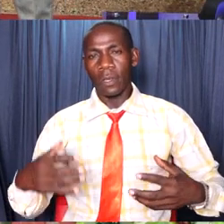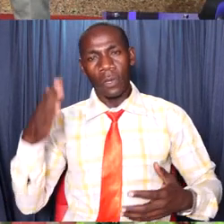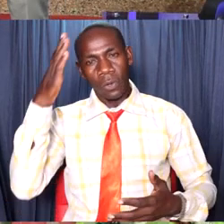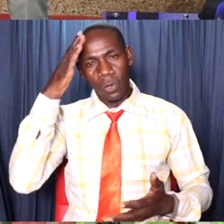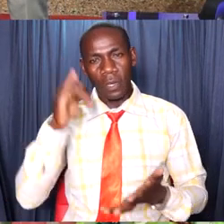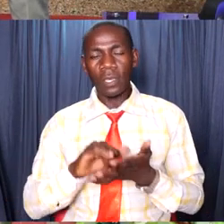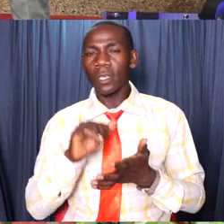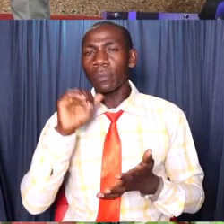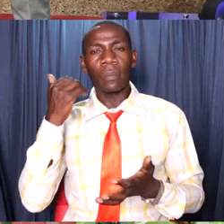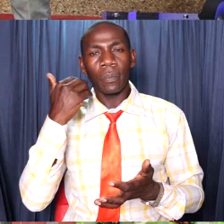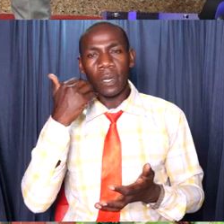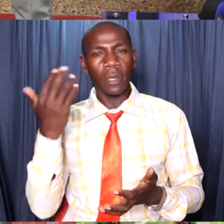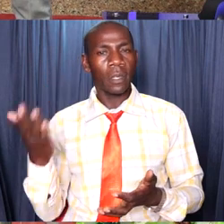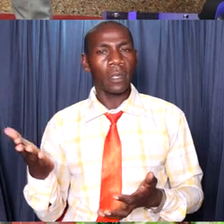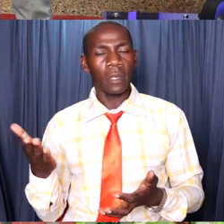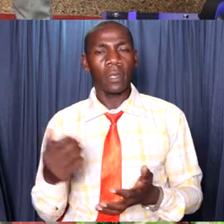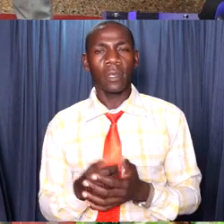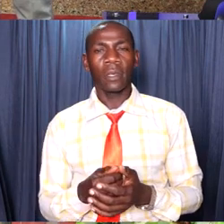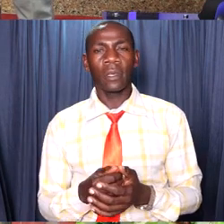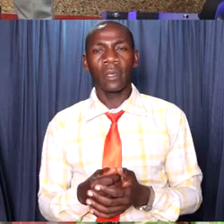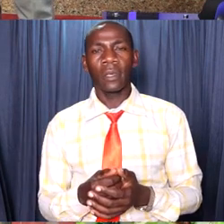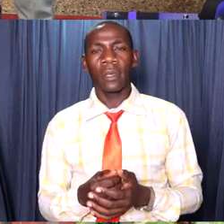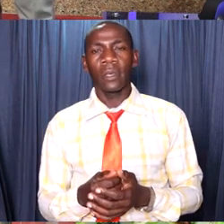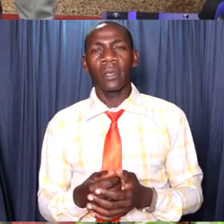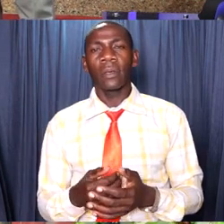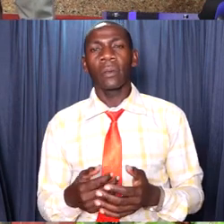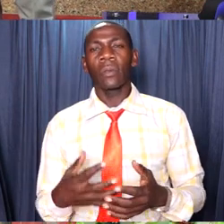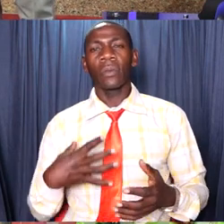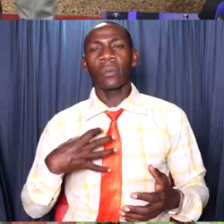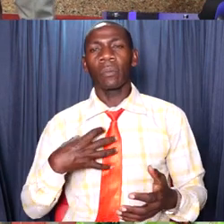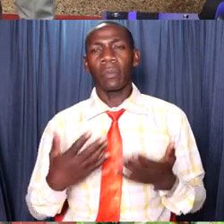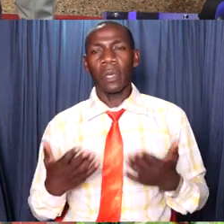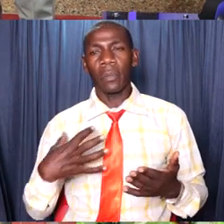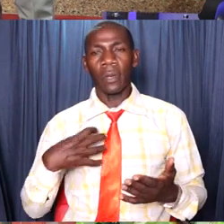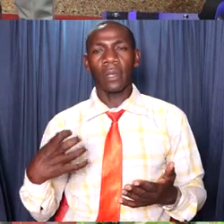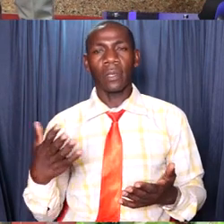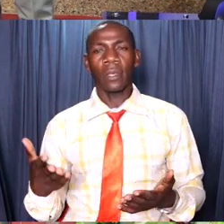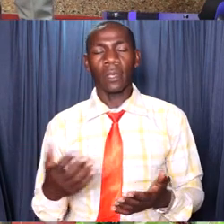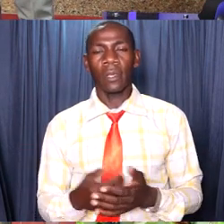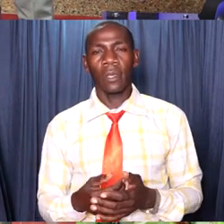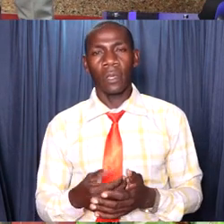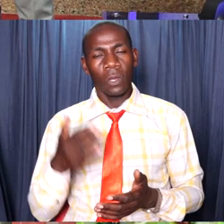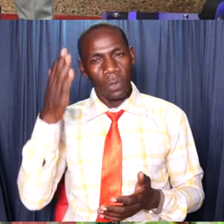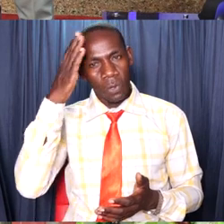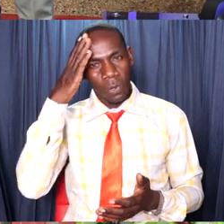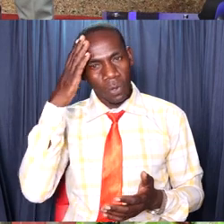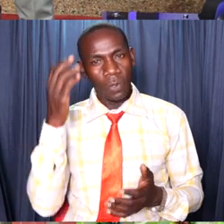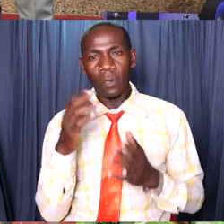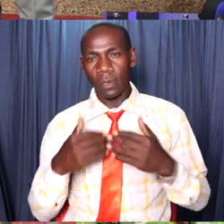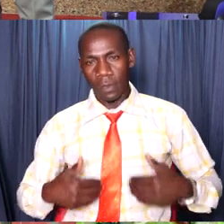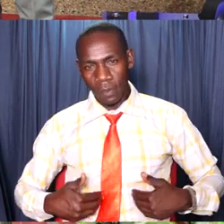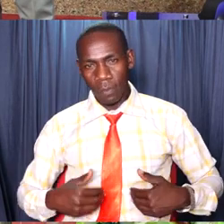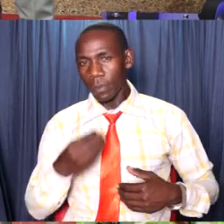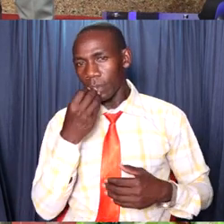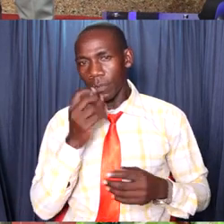kuumwa kuko. You should know pains are there. Jue hata ujapo kuwa na vyote unashiba kila siku. However you are filled every day. Tena ujue kulala njaa. You should know there's